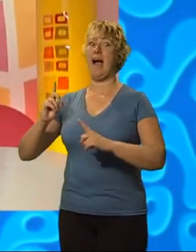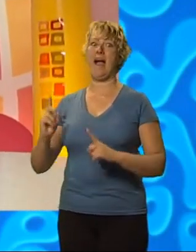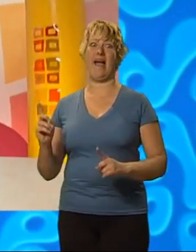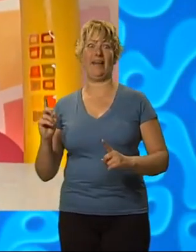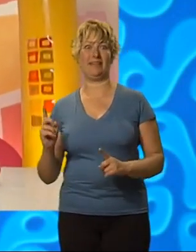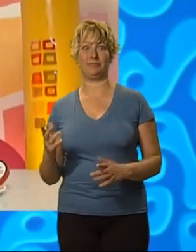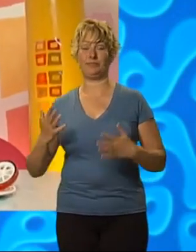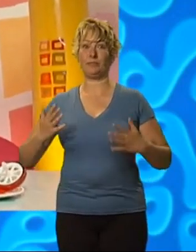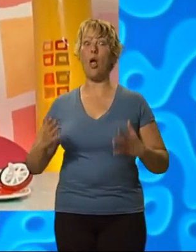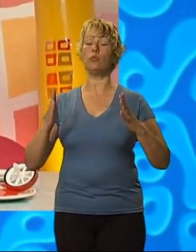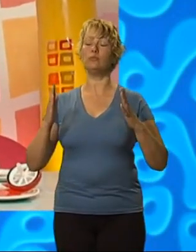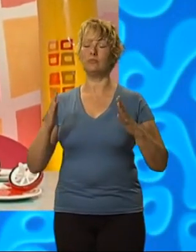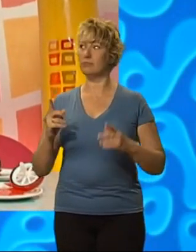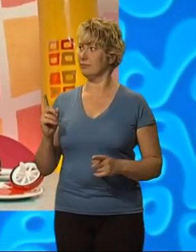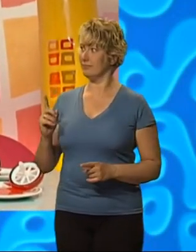Right.